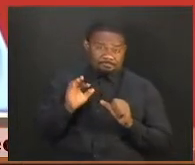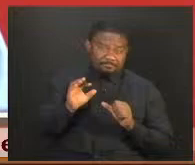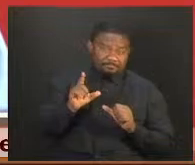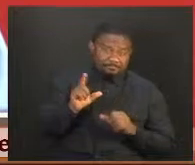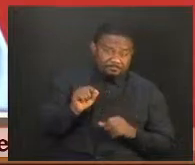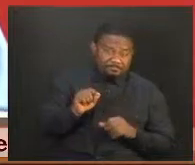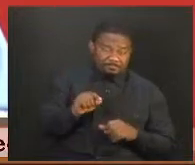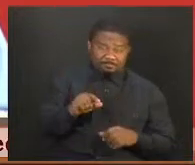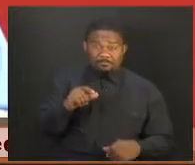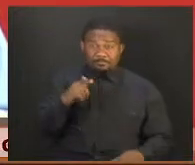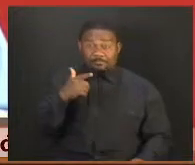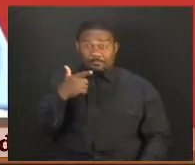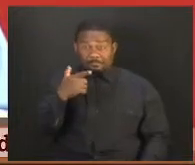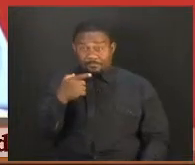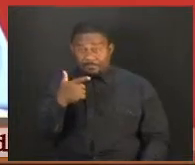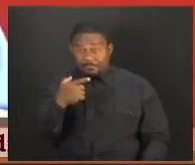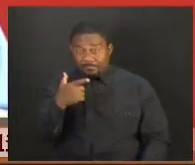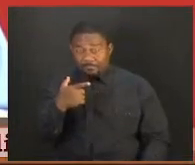21,